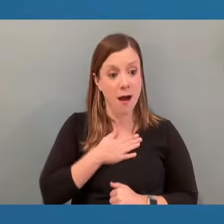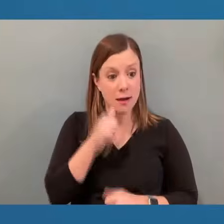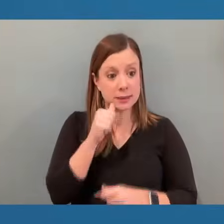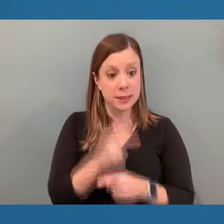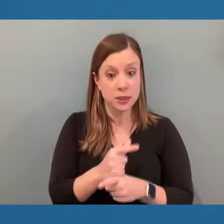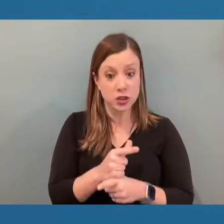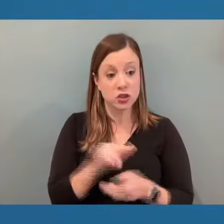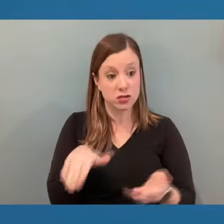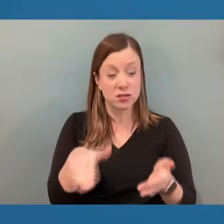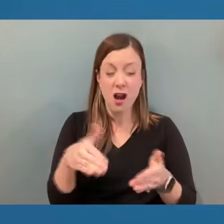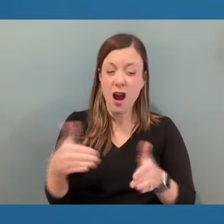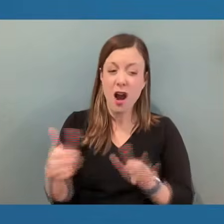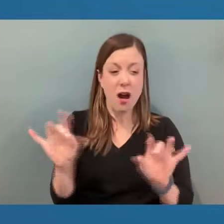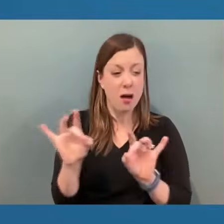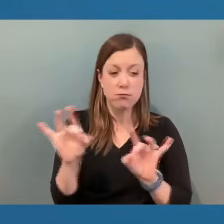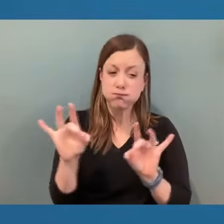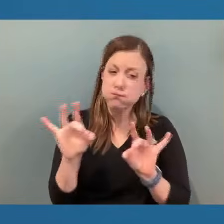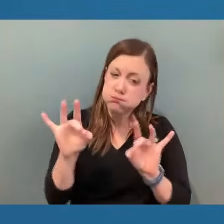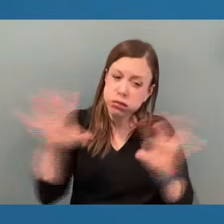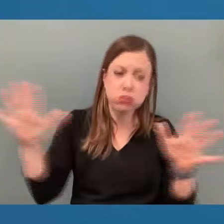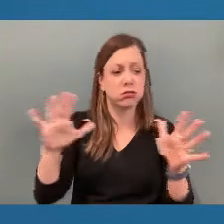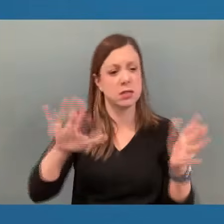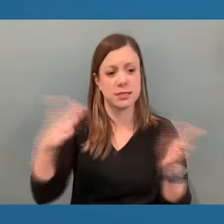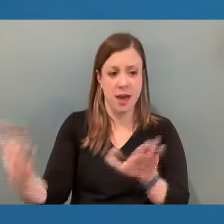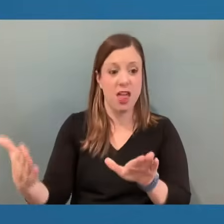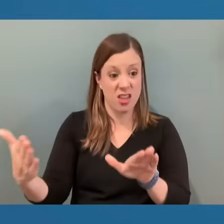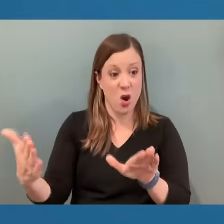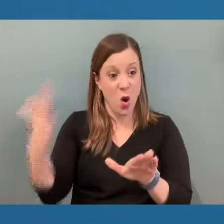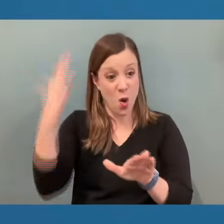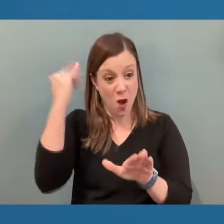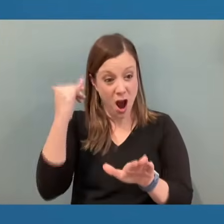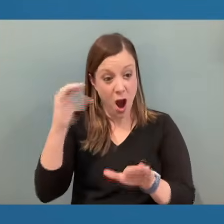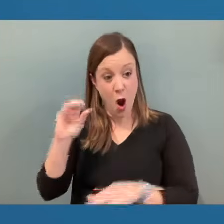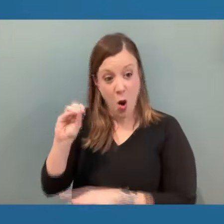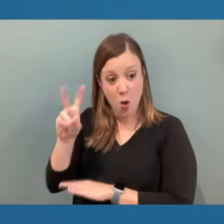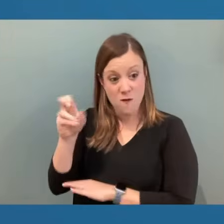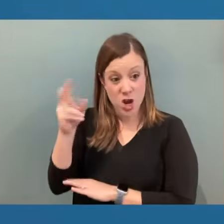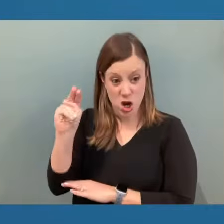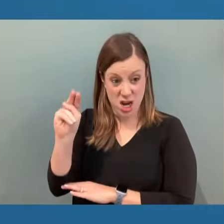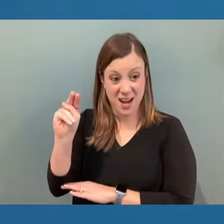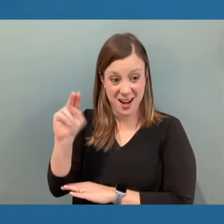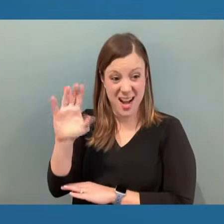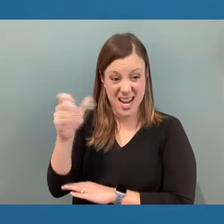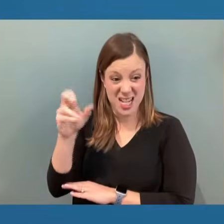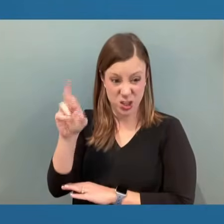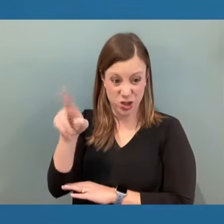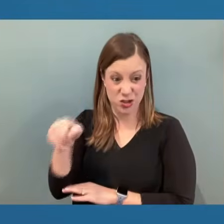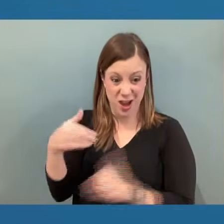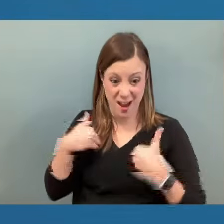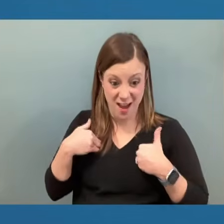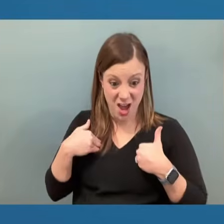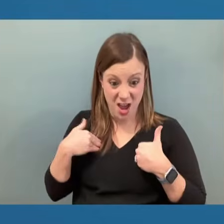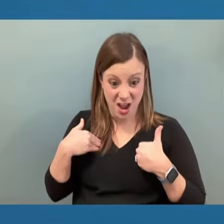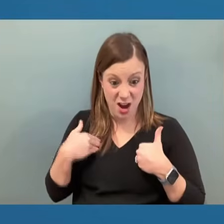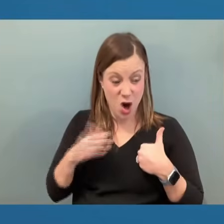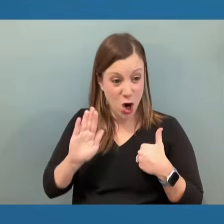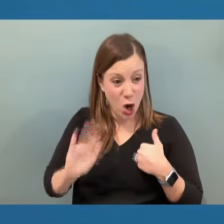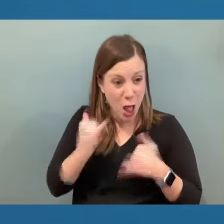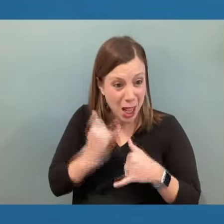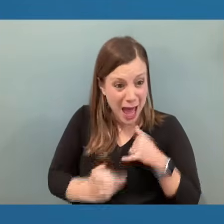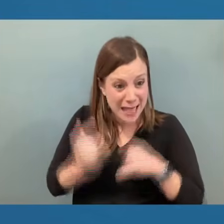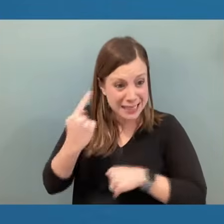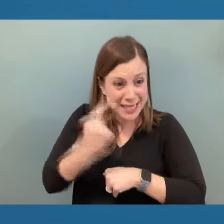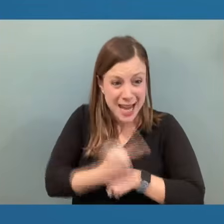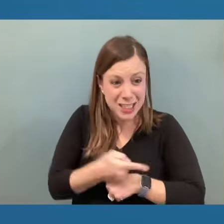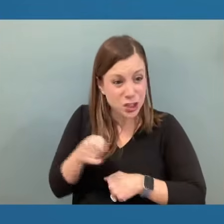horrific death from ovarian cancer, and in her final days, she was in such overwhelming pain that she